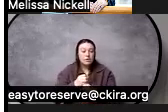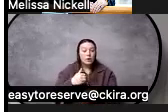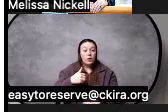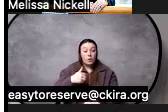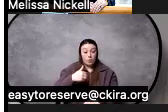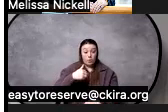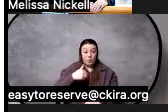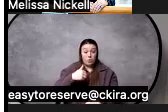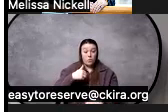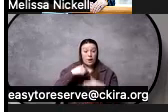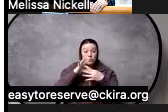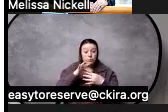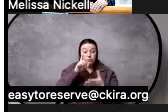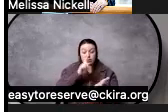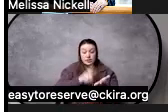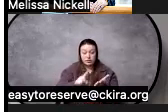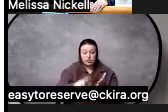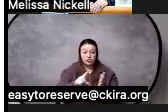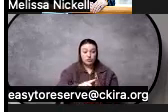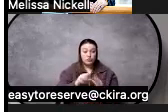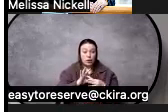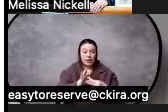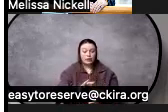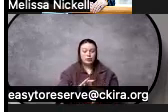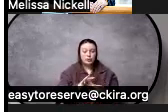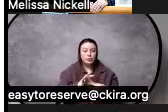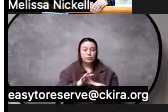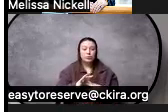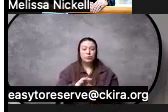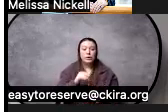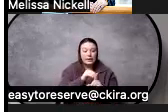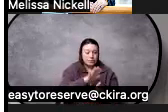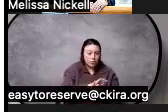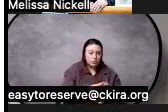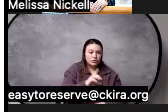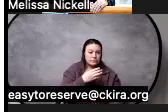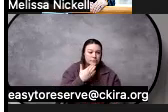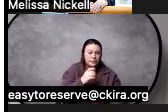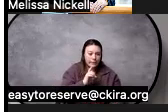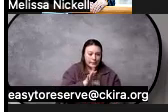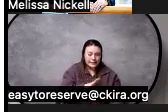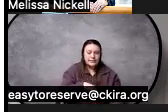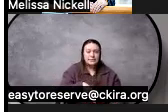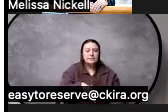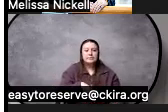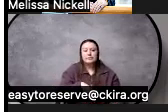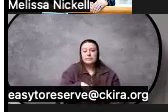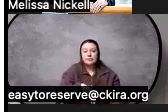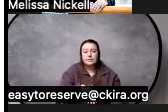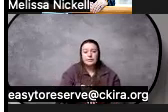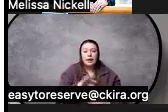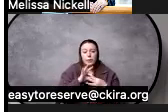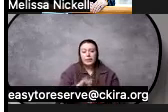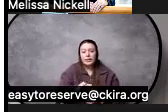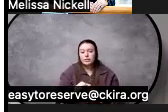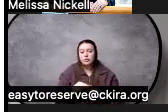and diabetes, and how such exposures during pregnancy contributes to poor health outcomes. So I